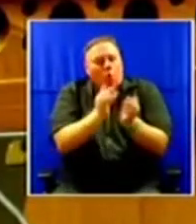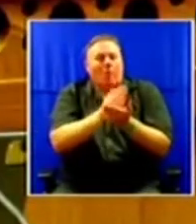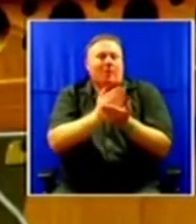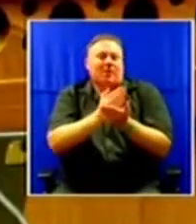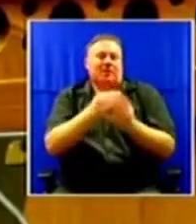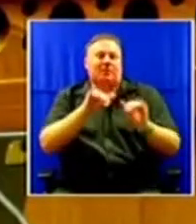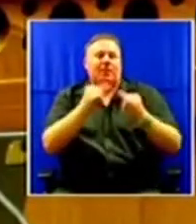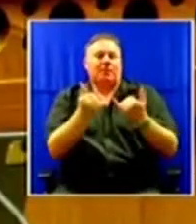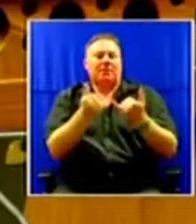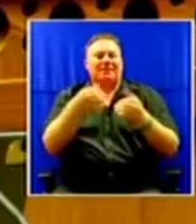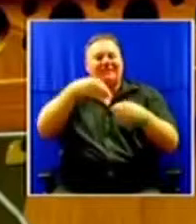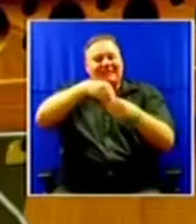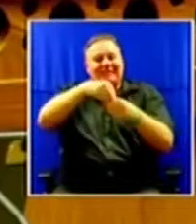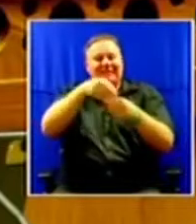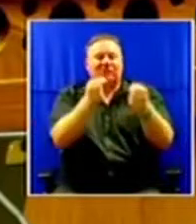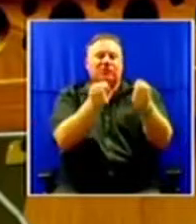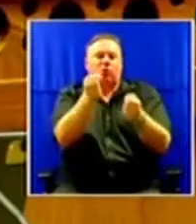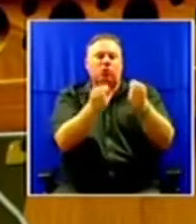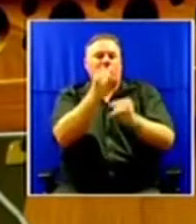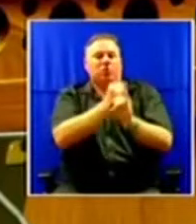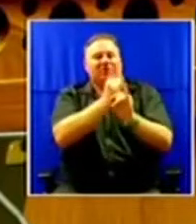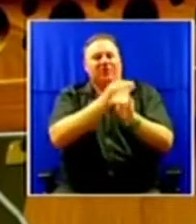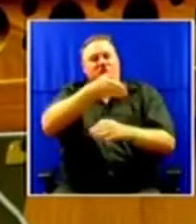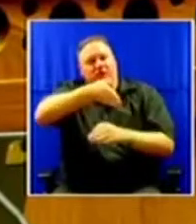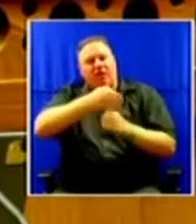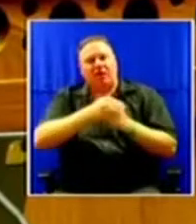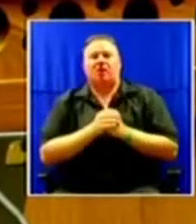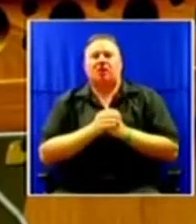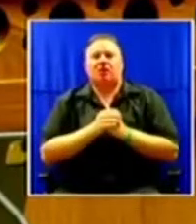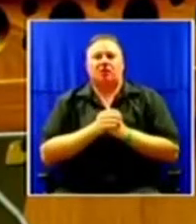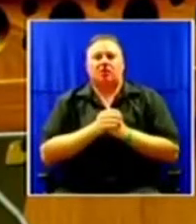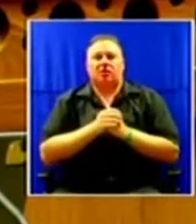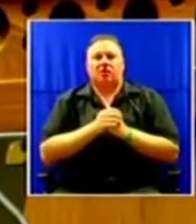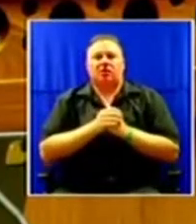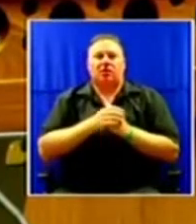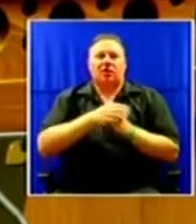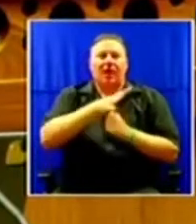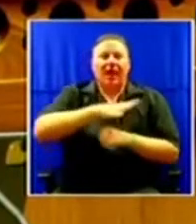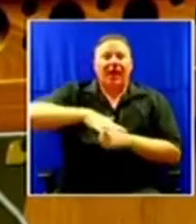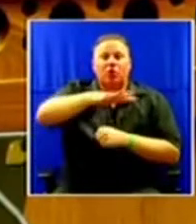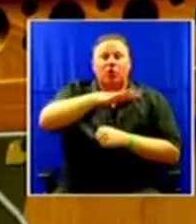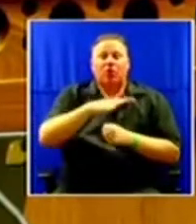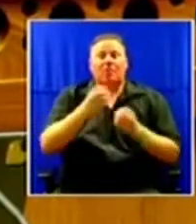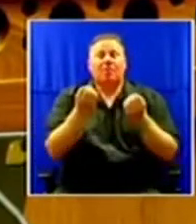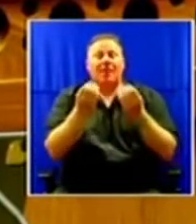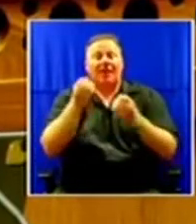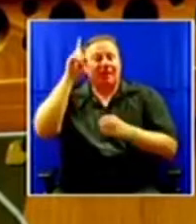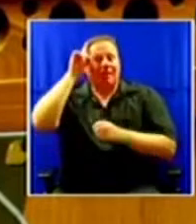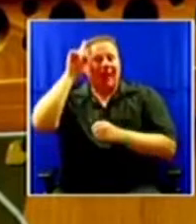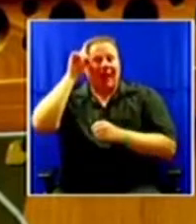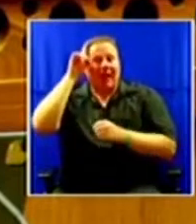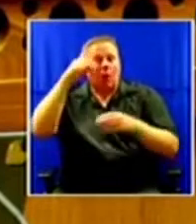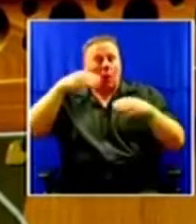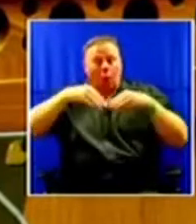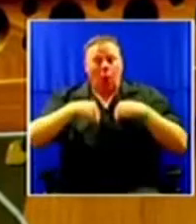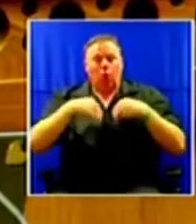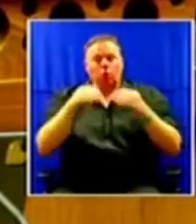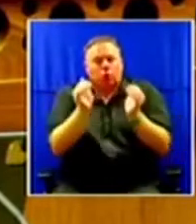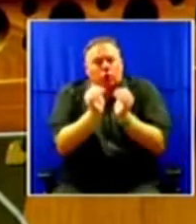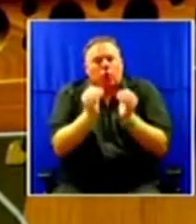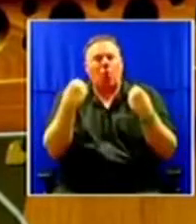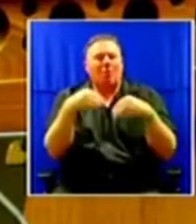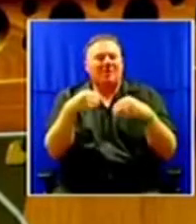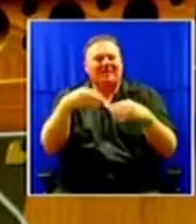manufacturing, an area in which many black-owned small businesses have never really